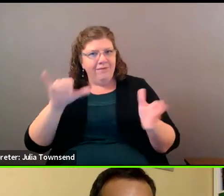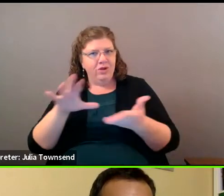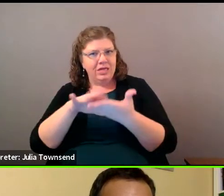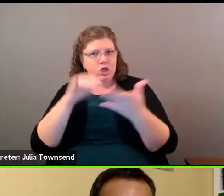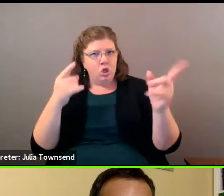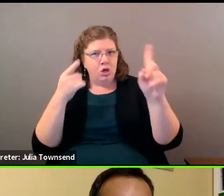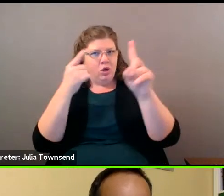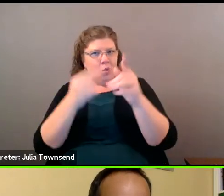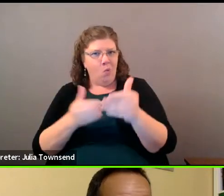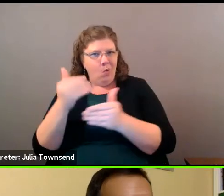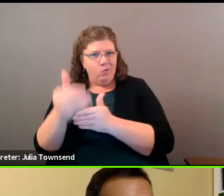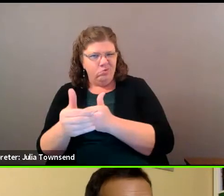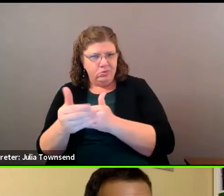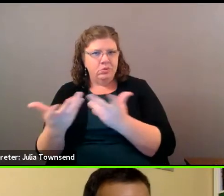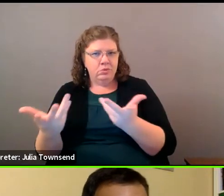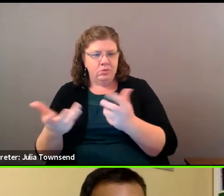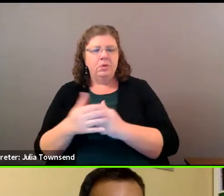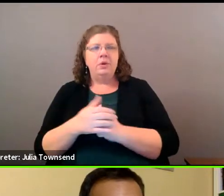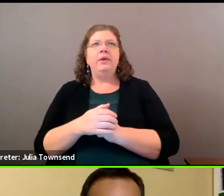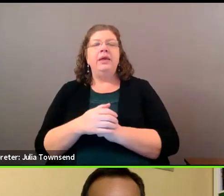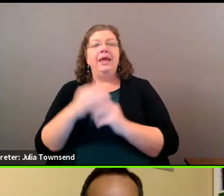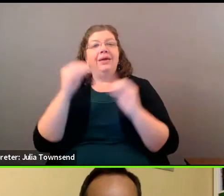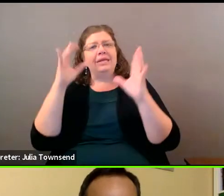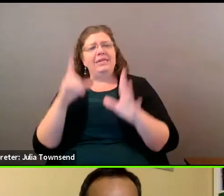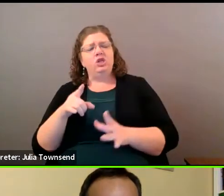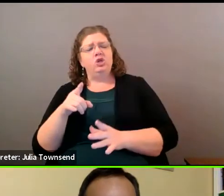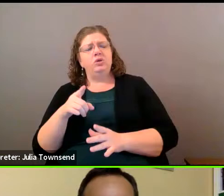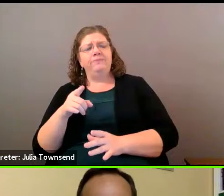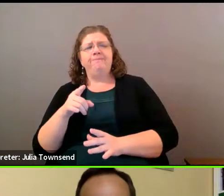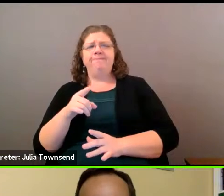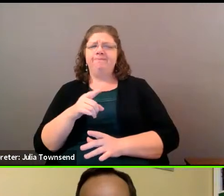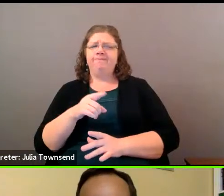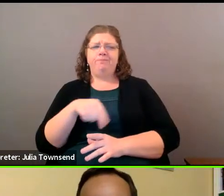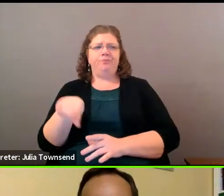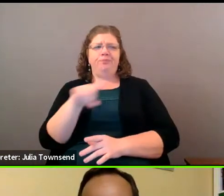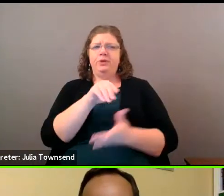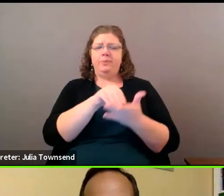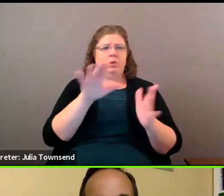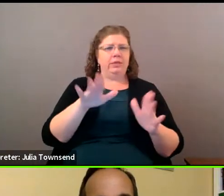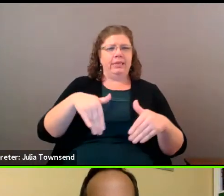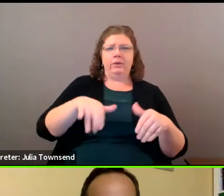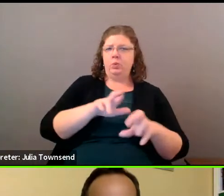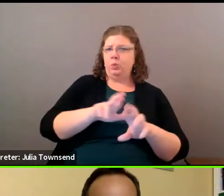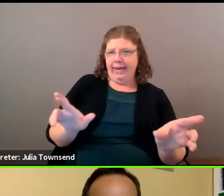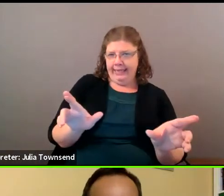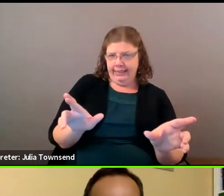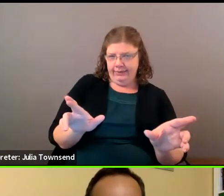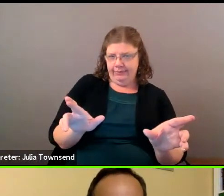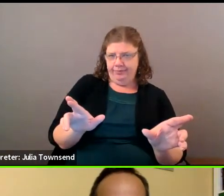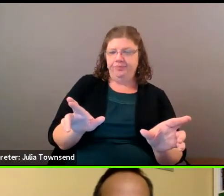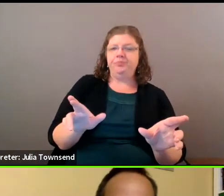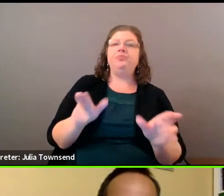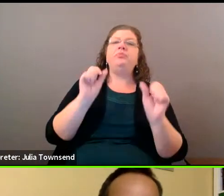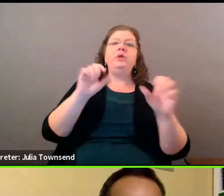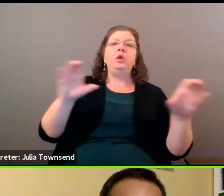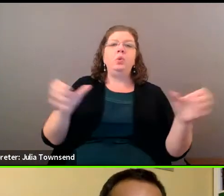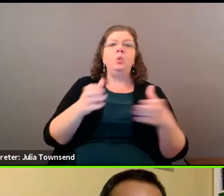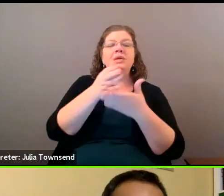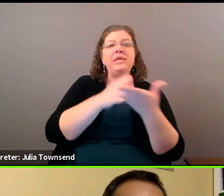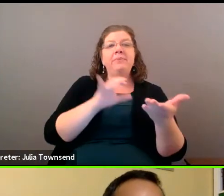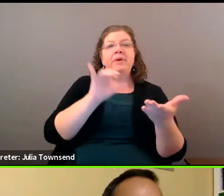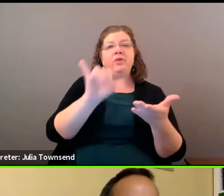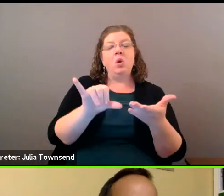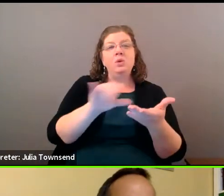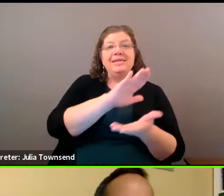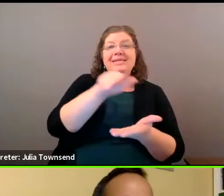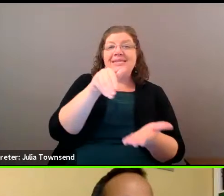of this? And if a teacher determines, wait, my students aren't ready, that's when I can do some of those